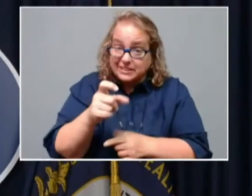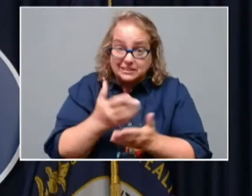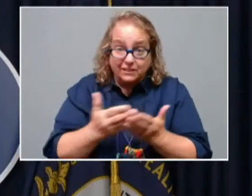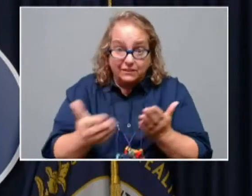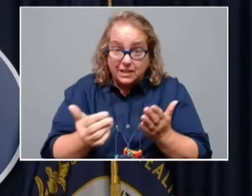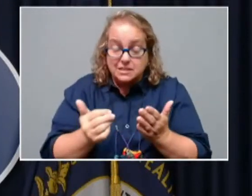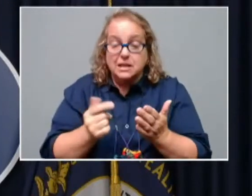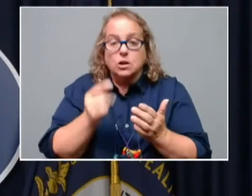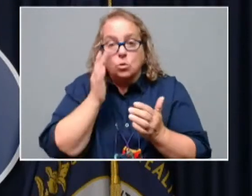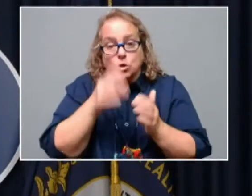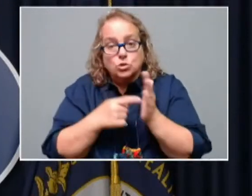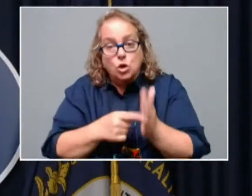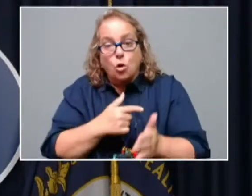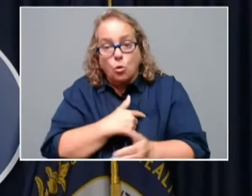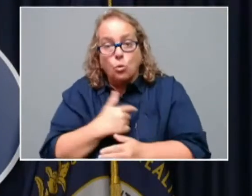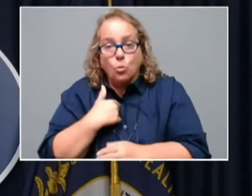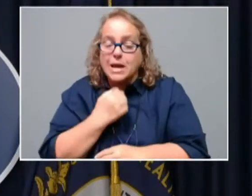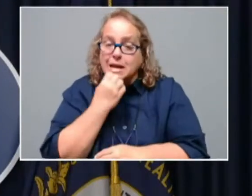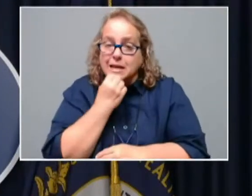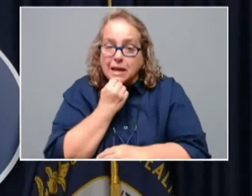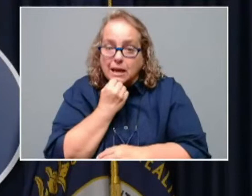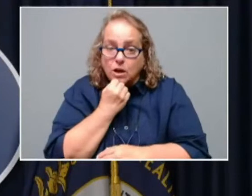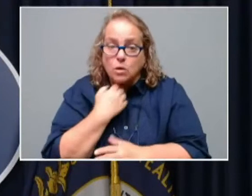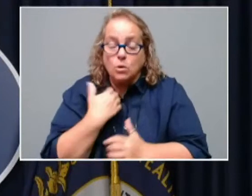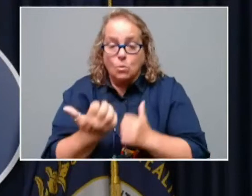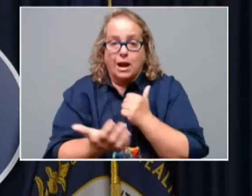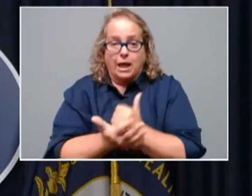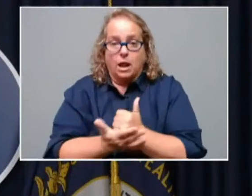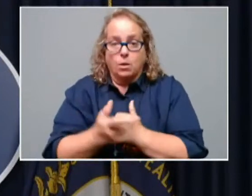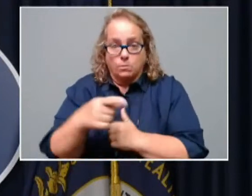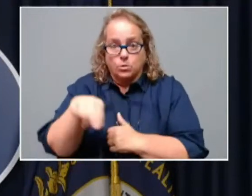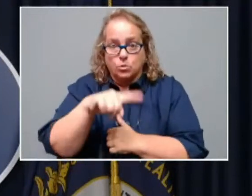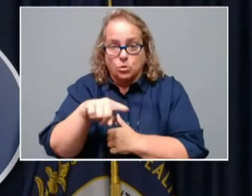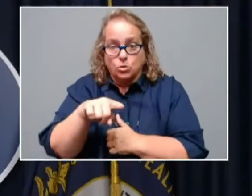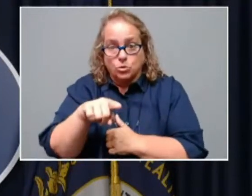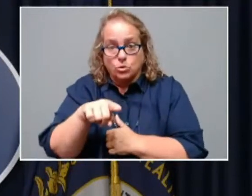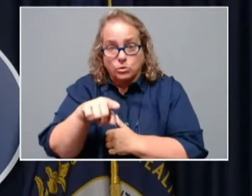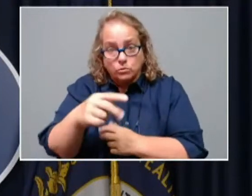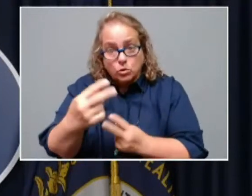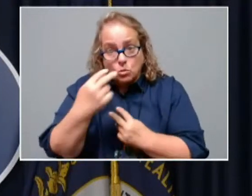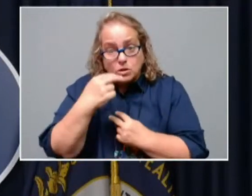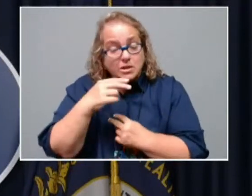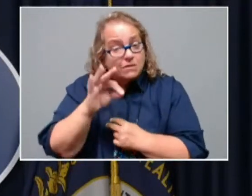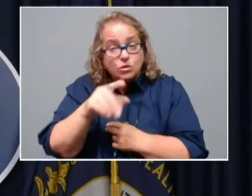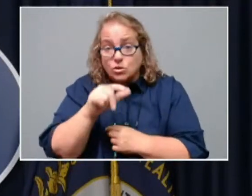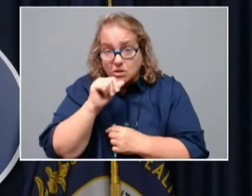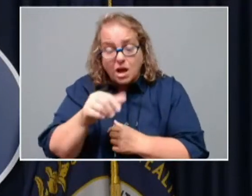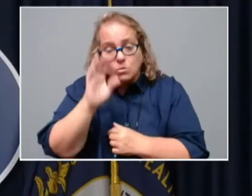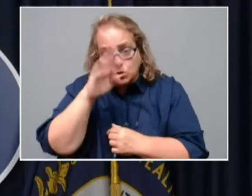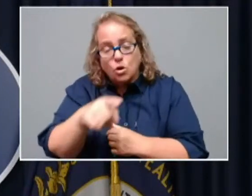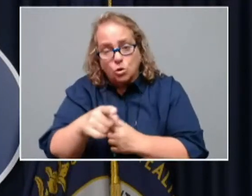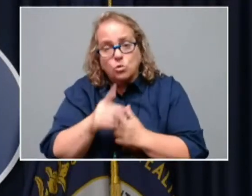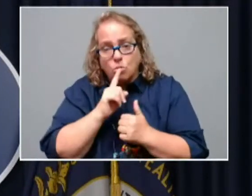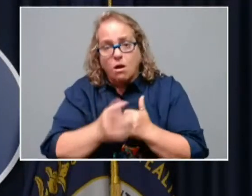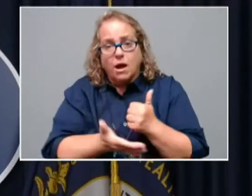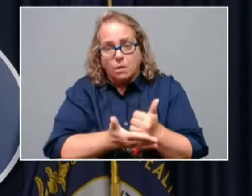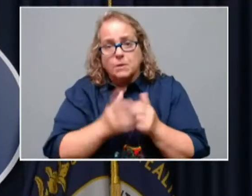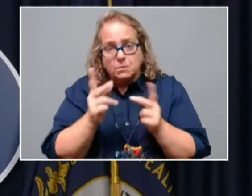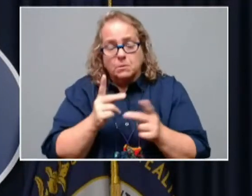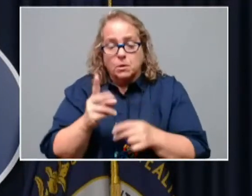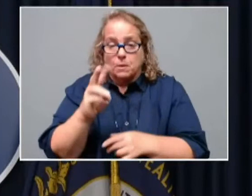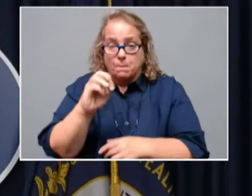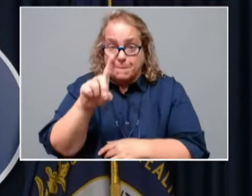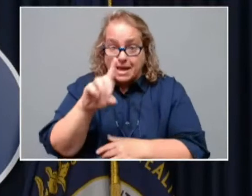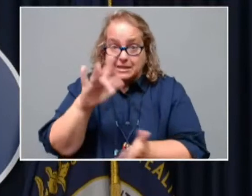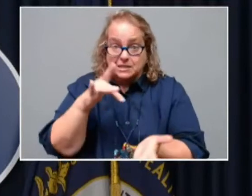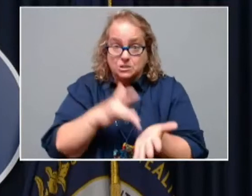we care and we want to help y'all if you're still watching. If you're not, I know you're helping people. Med Center Bowling Green